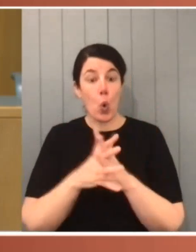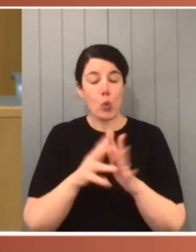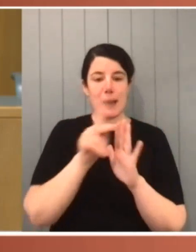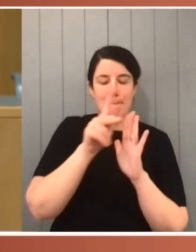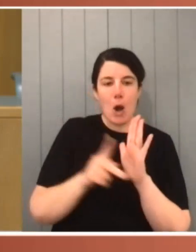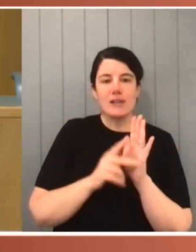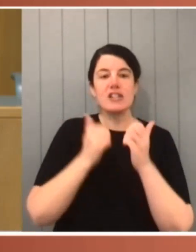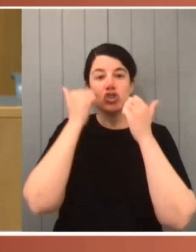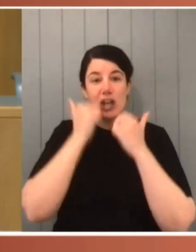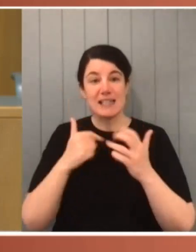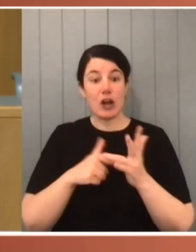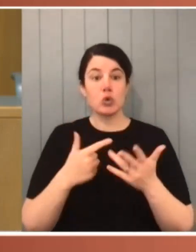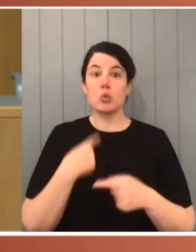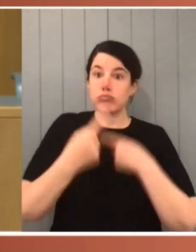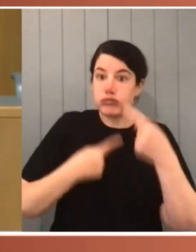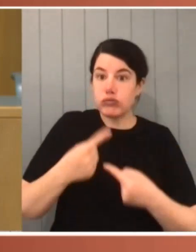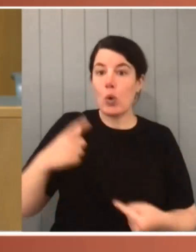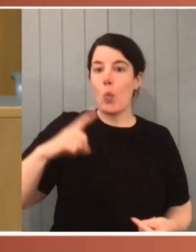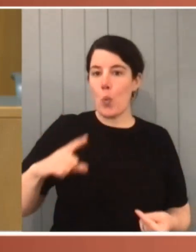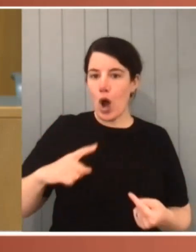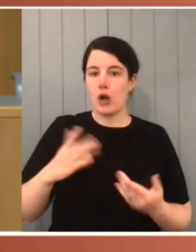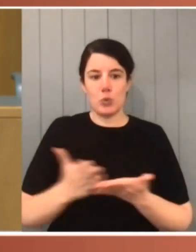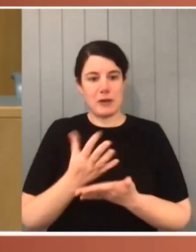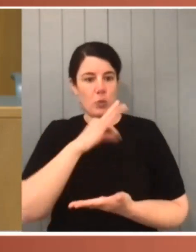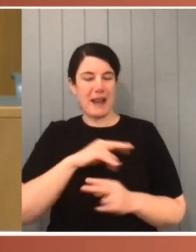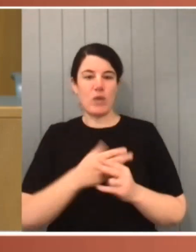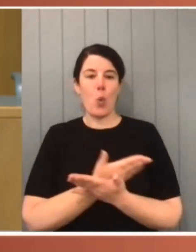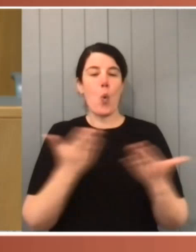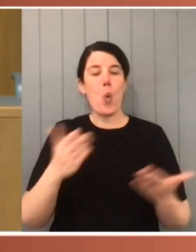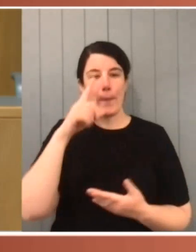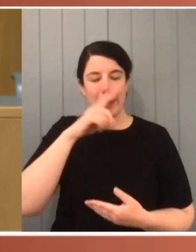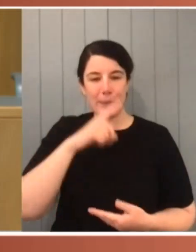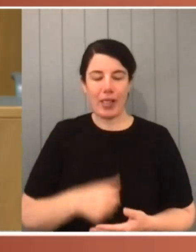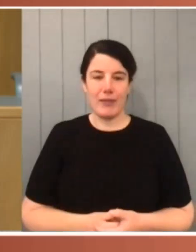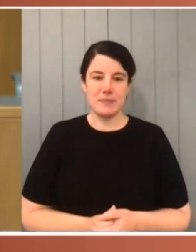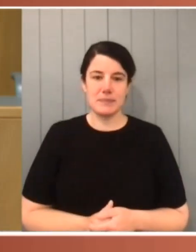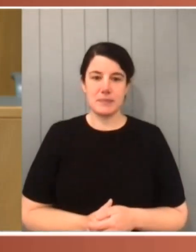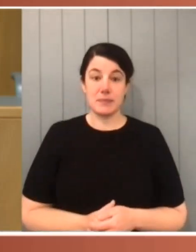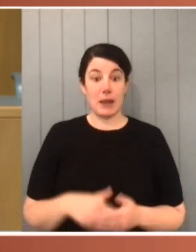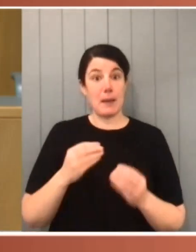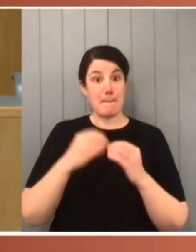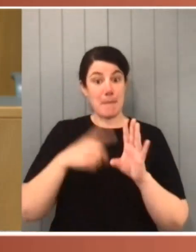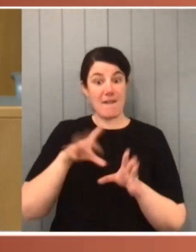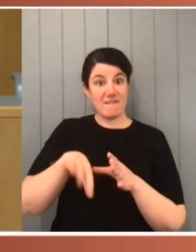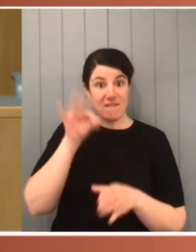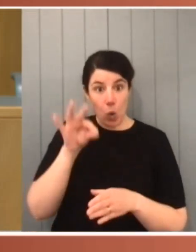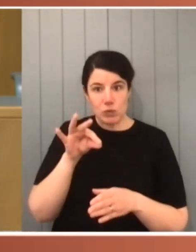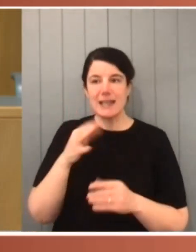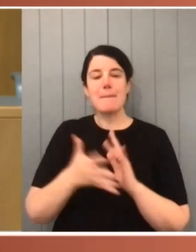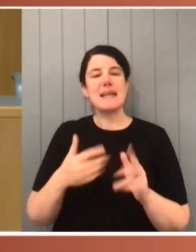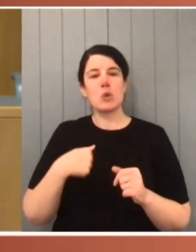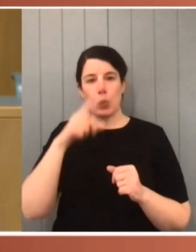to public reason, by appealing to the public good, not to controversial reasons. By voting, citizens enable the system to